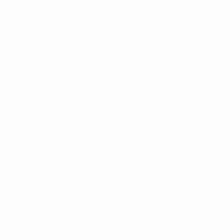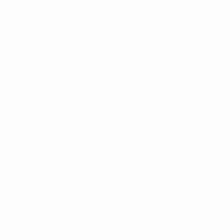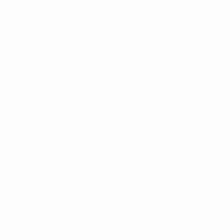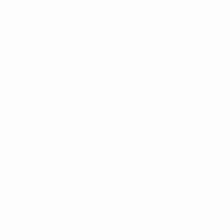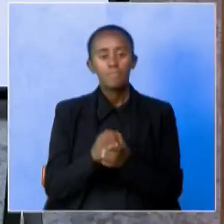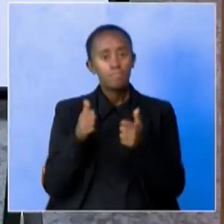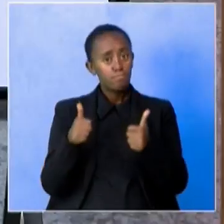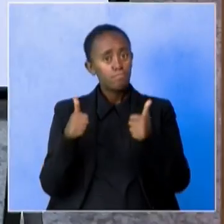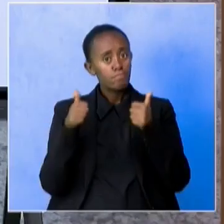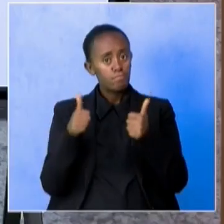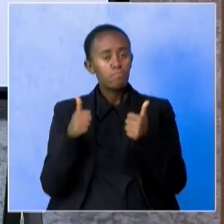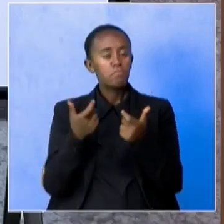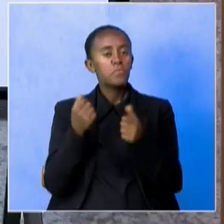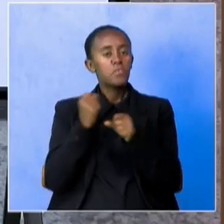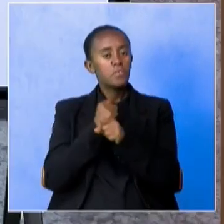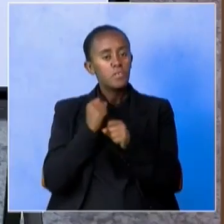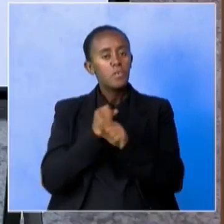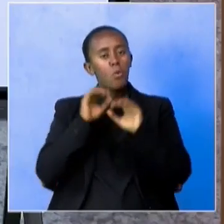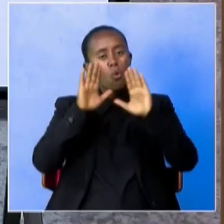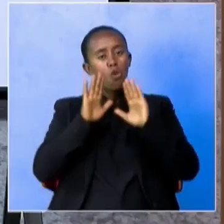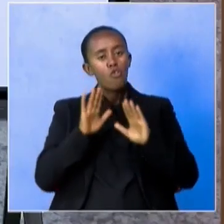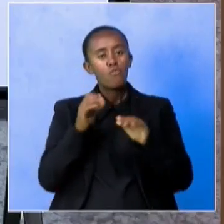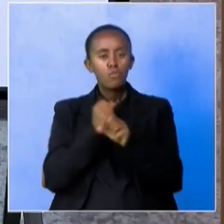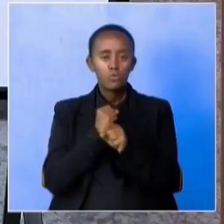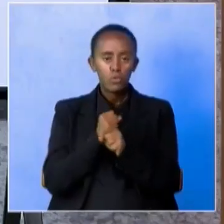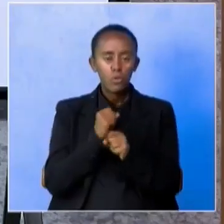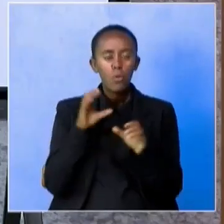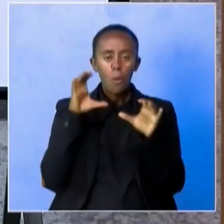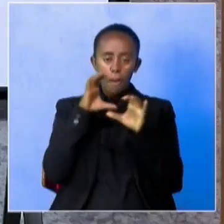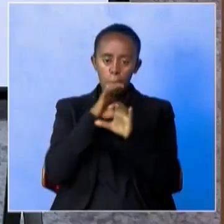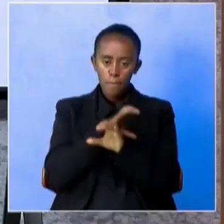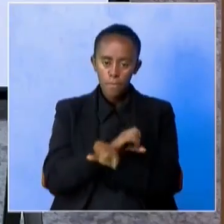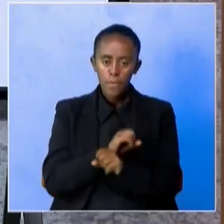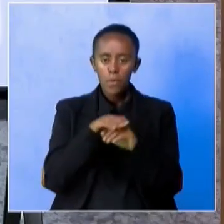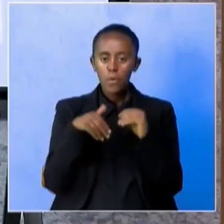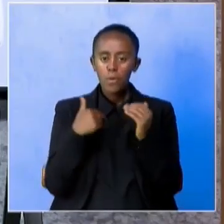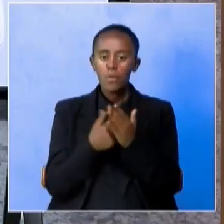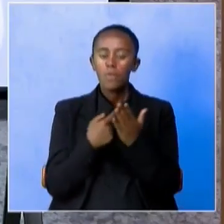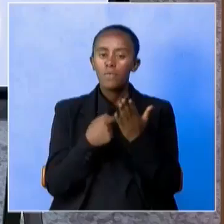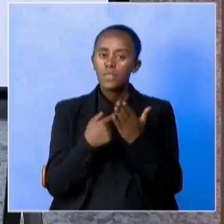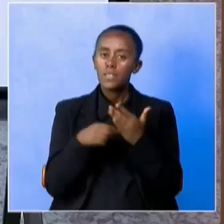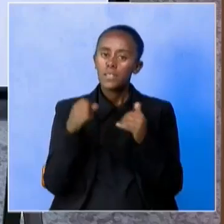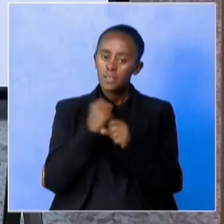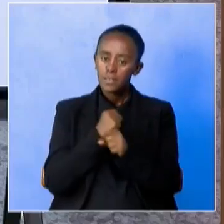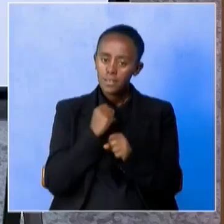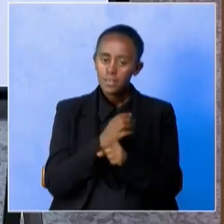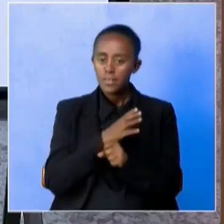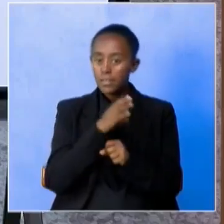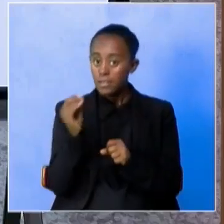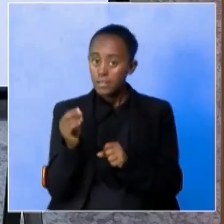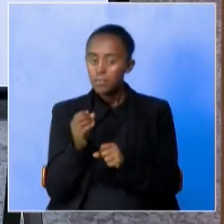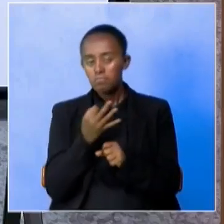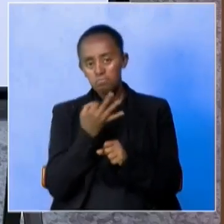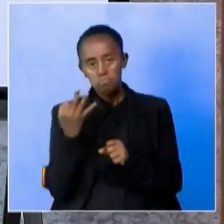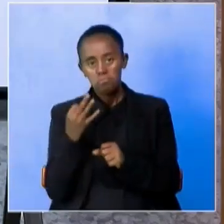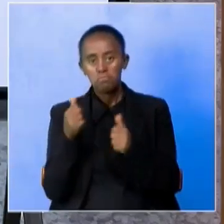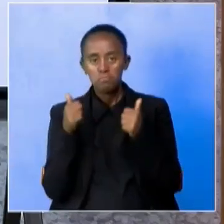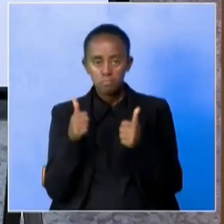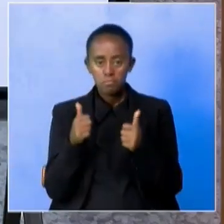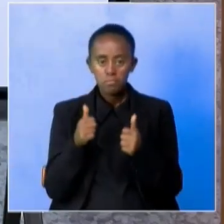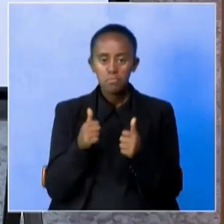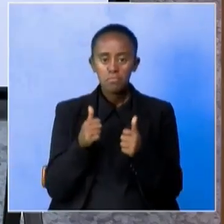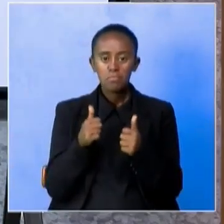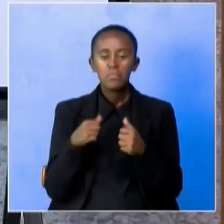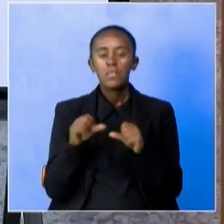Okay, I'm sure you all did a wonderful job of completing all of these exercises, and you did really well. And let's see